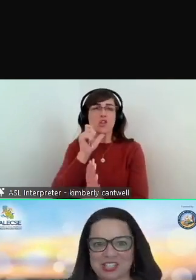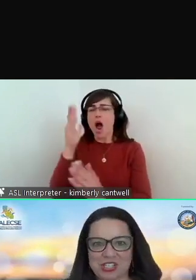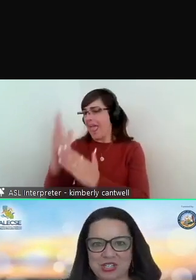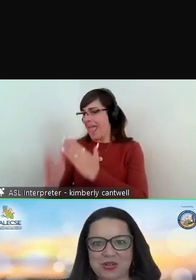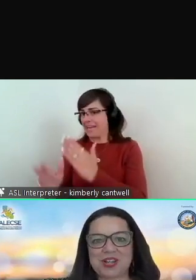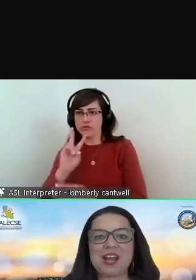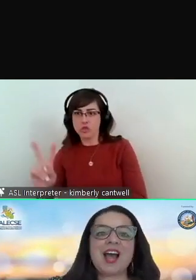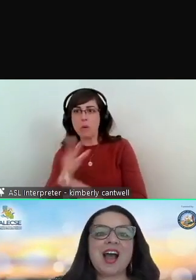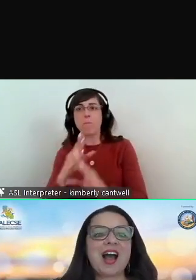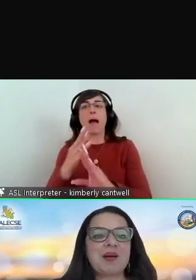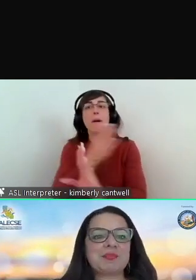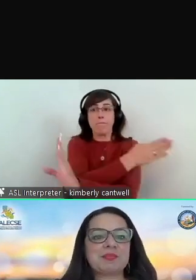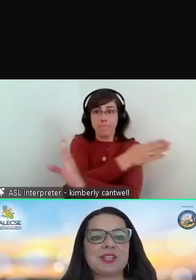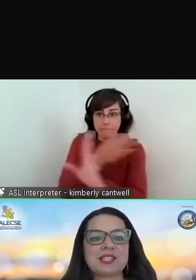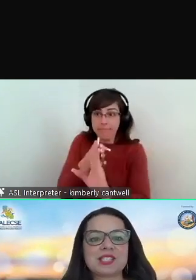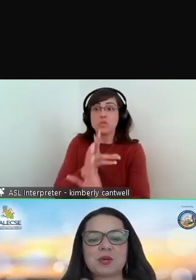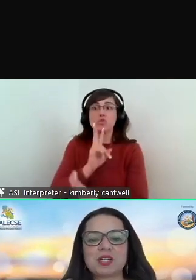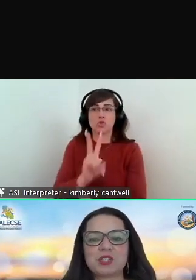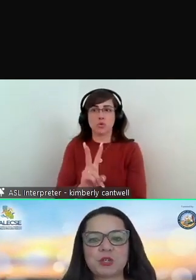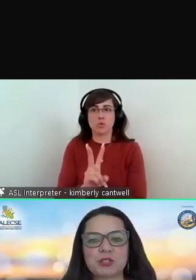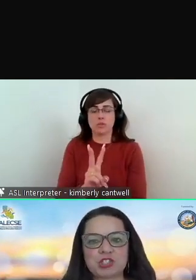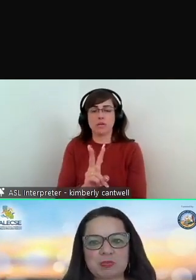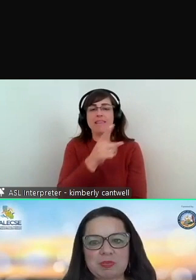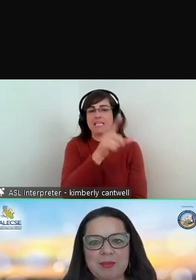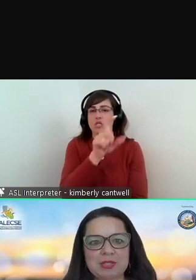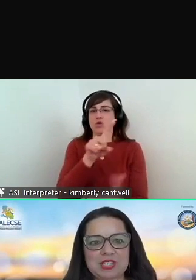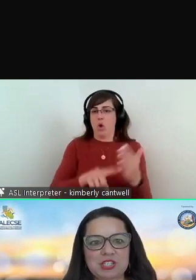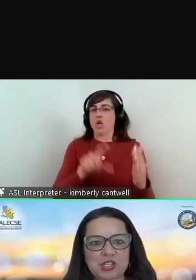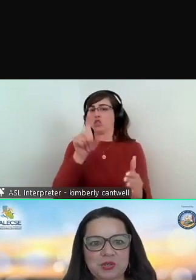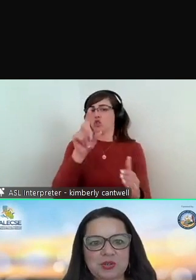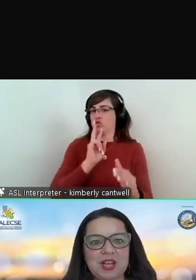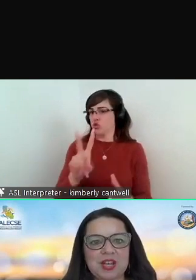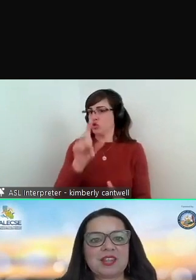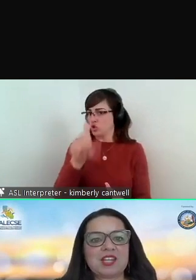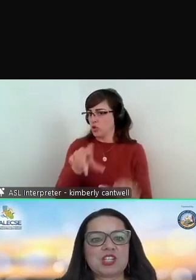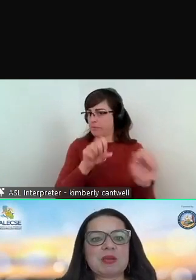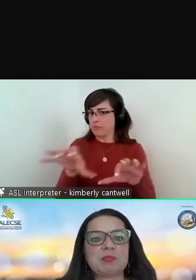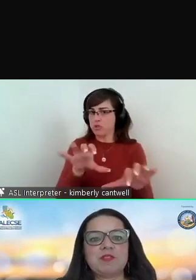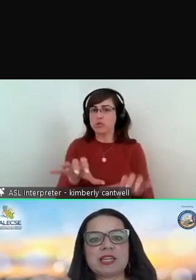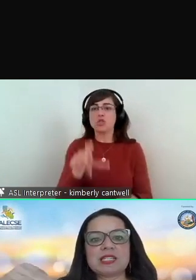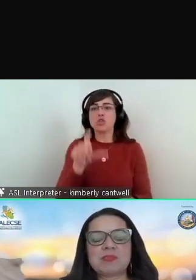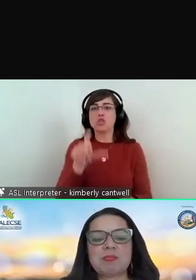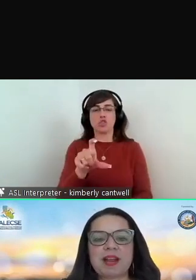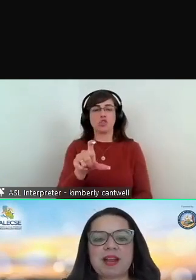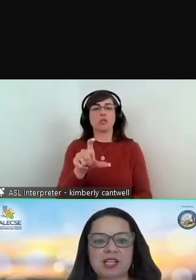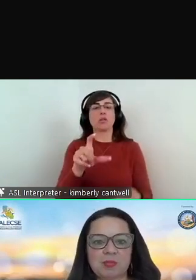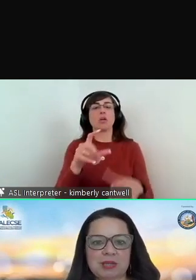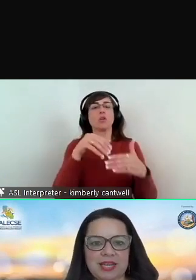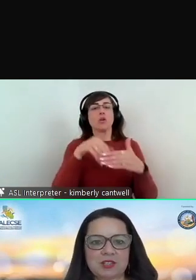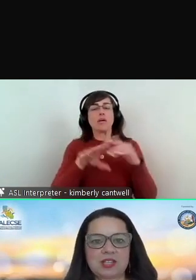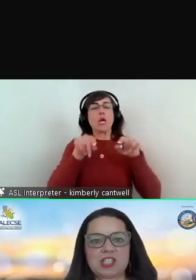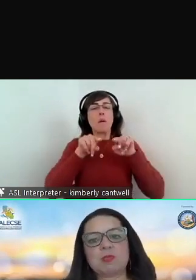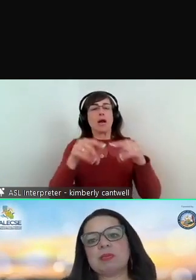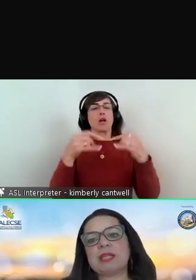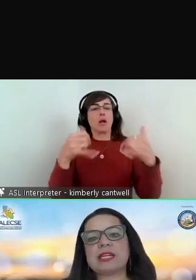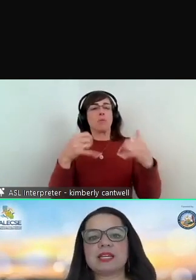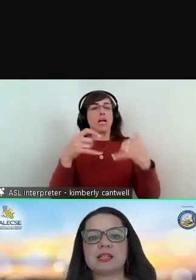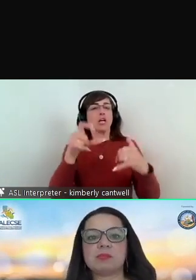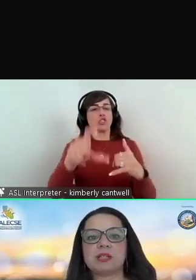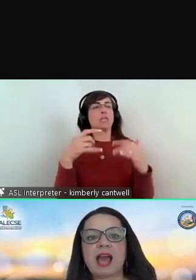of age 2, this is what a 2-year-old should be able to do. They should be moving into parallel play. So they